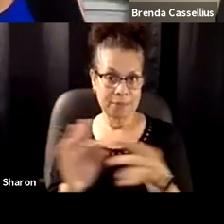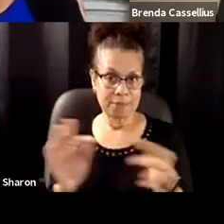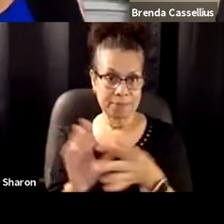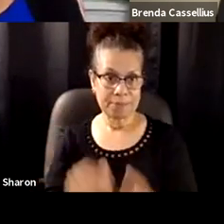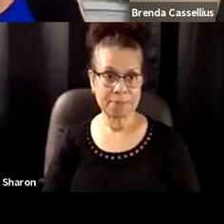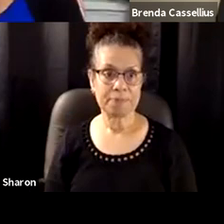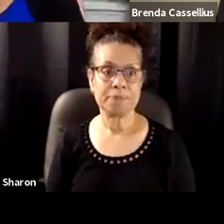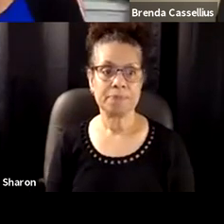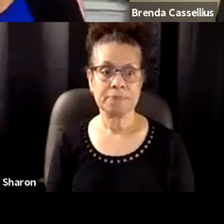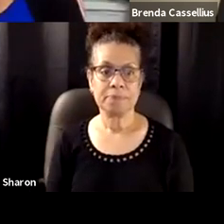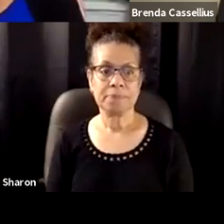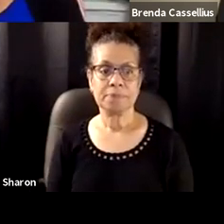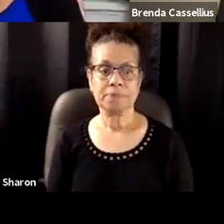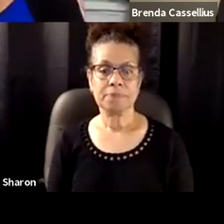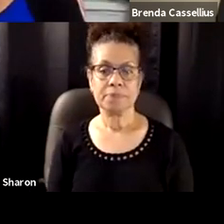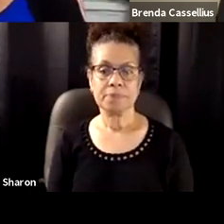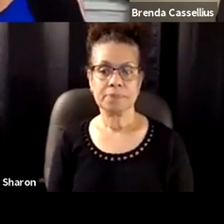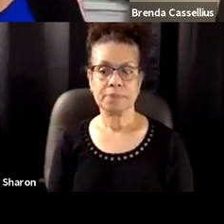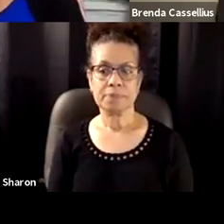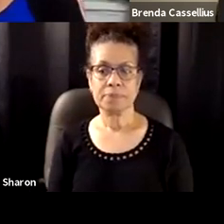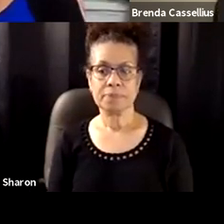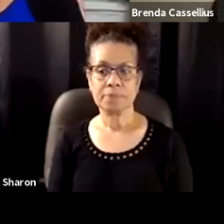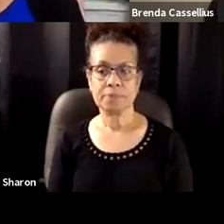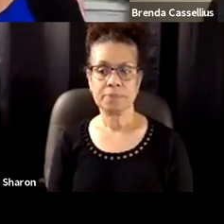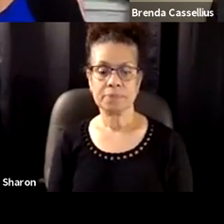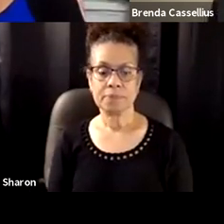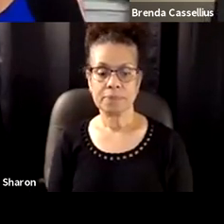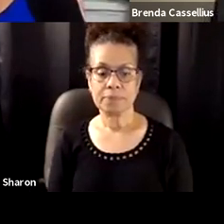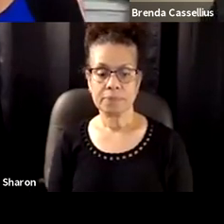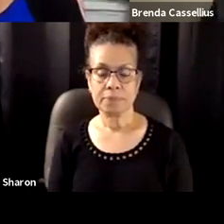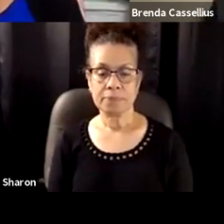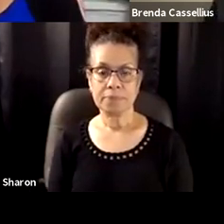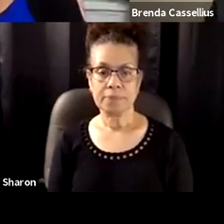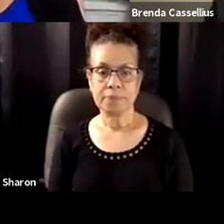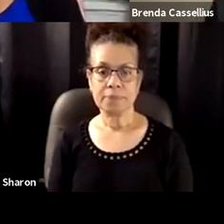medina republica dominicana tengo dos nino and assistance